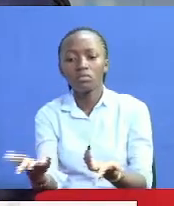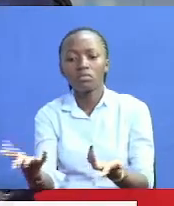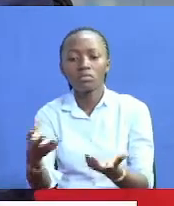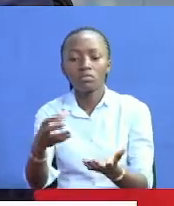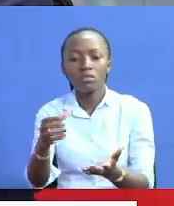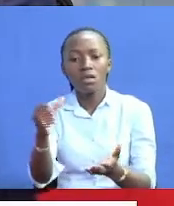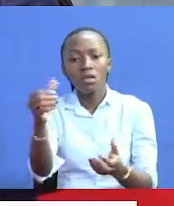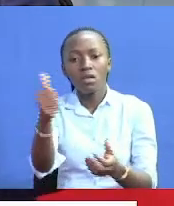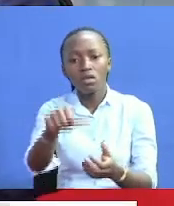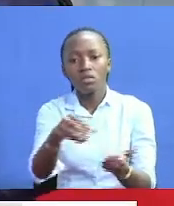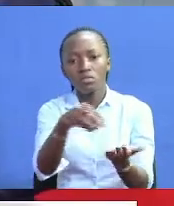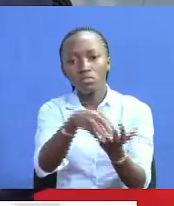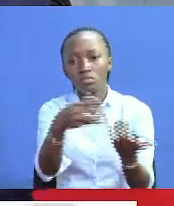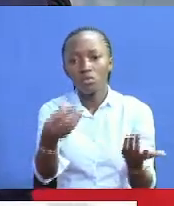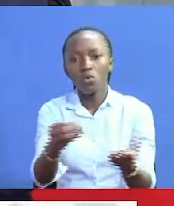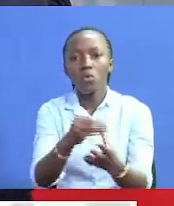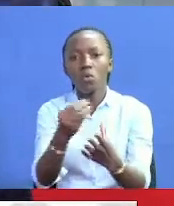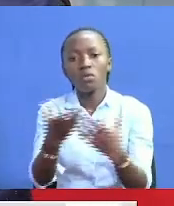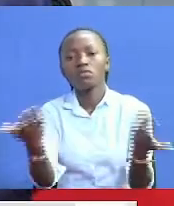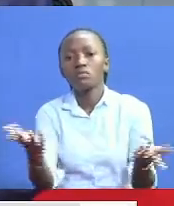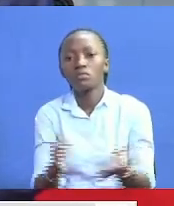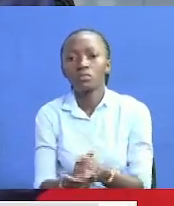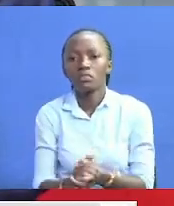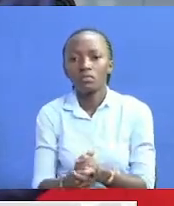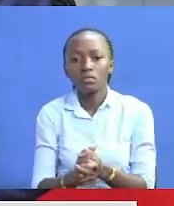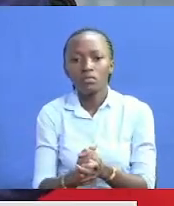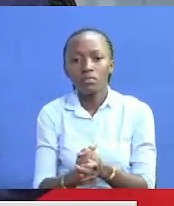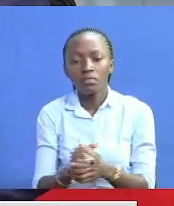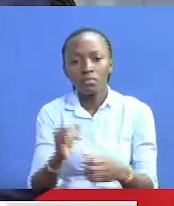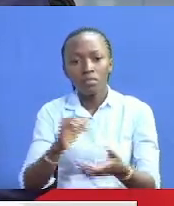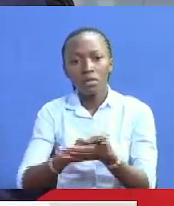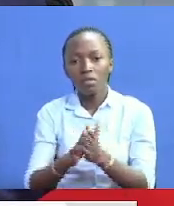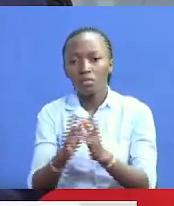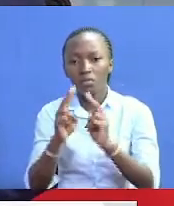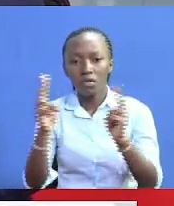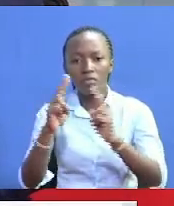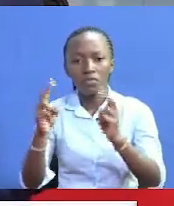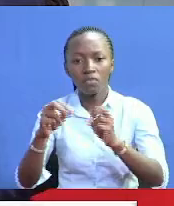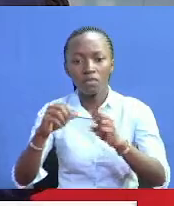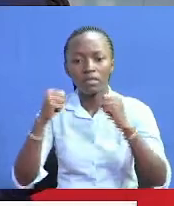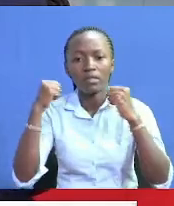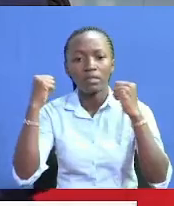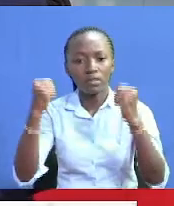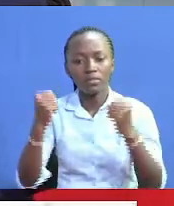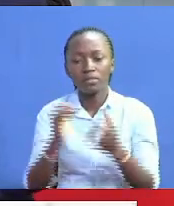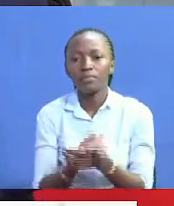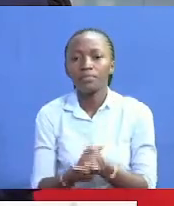informal authority, that is the influence? No, it becomes very, very difficult. And also, at the end